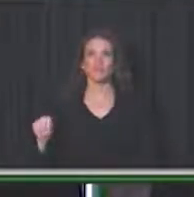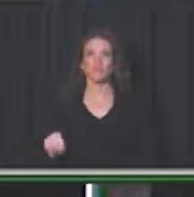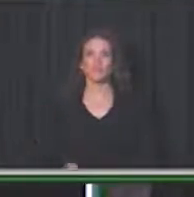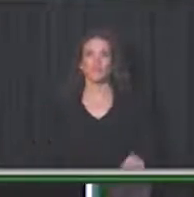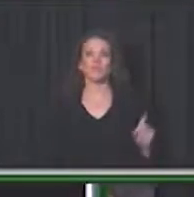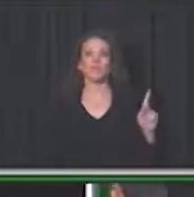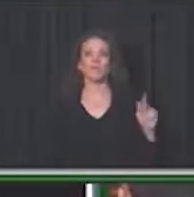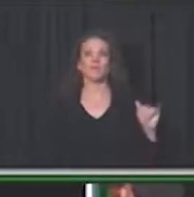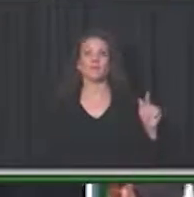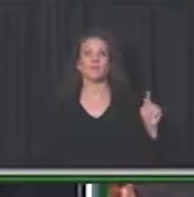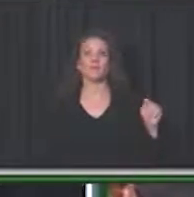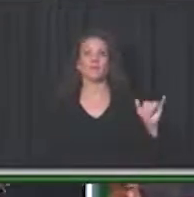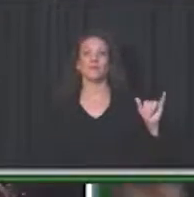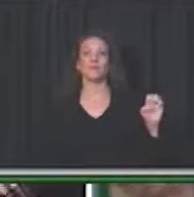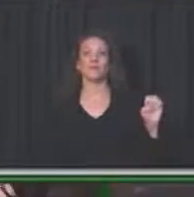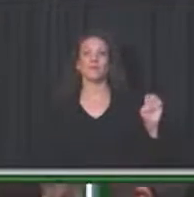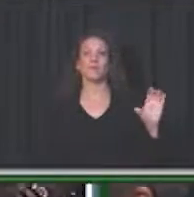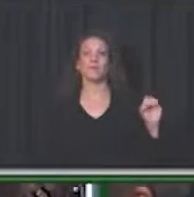Katie Cooper.